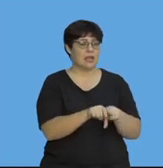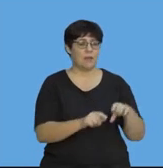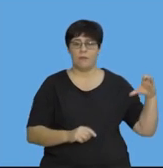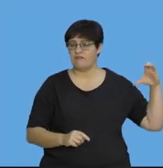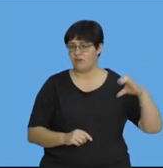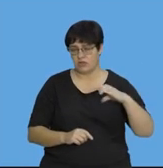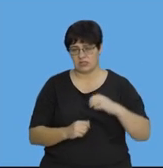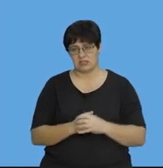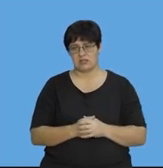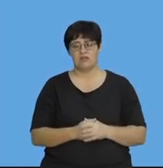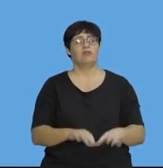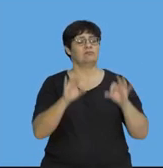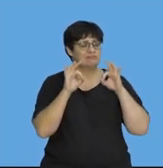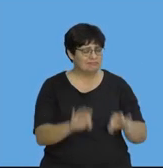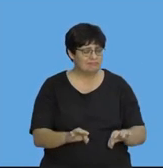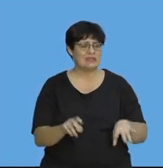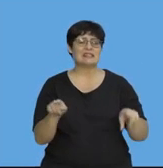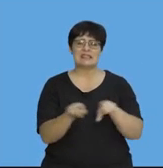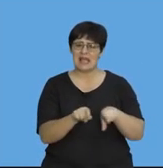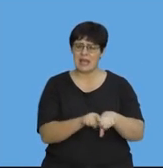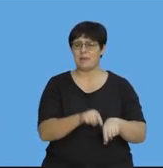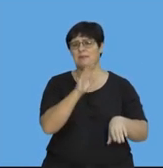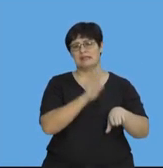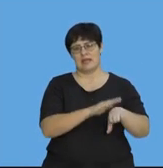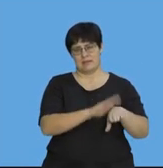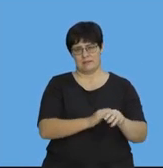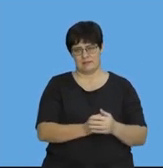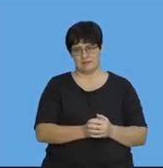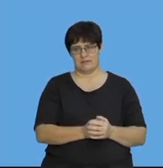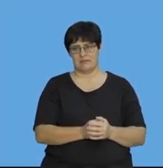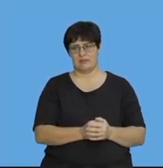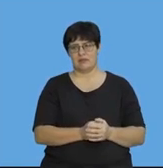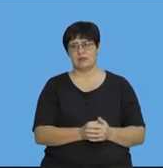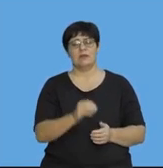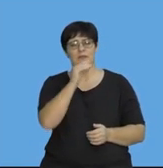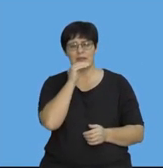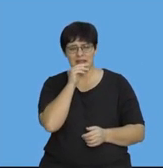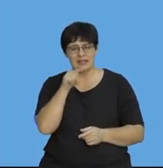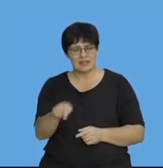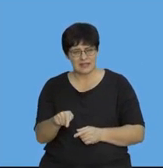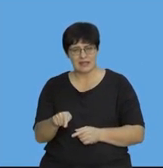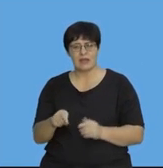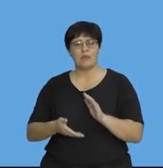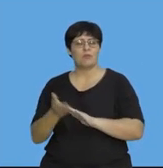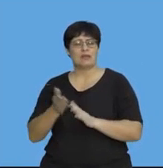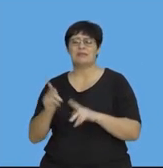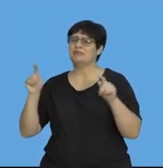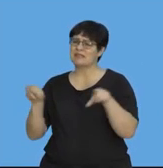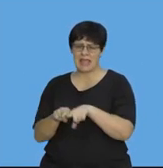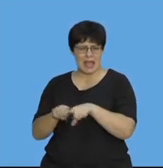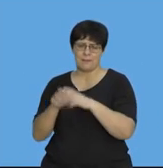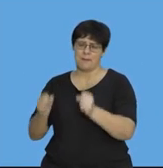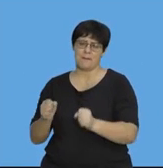same force for exactly the same amount of time, which means delta P is